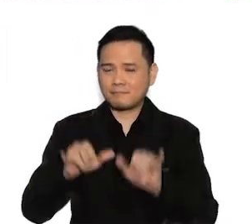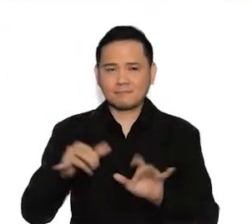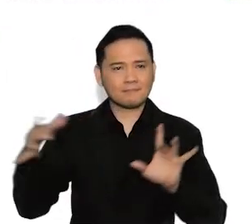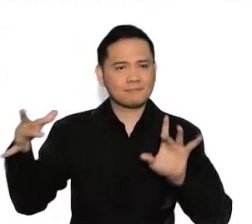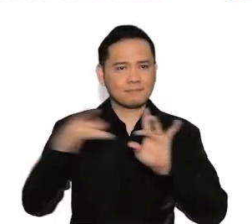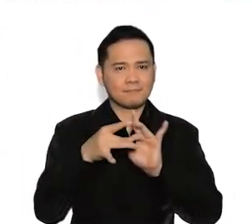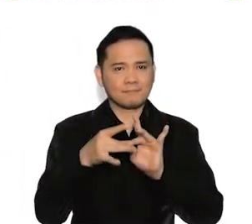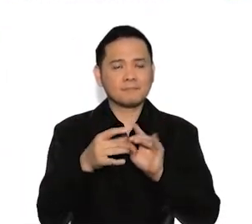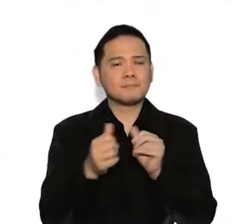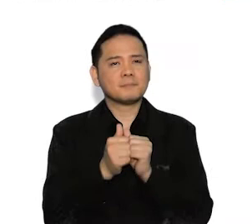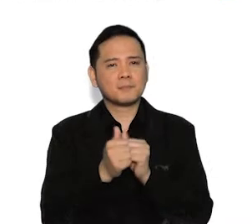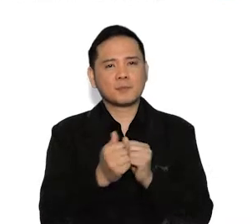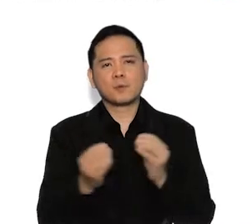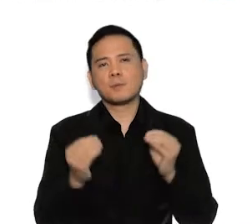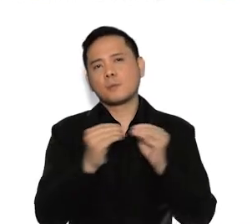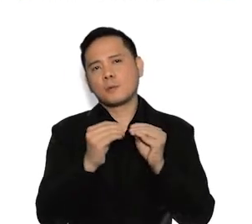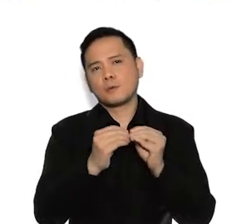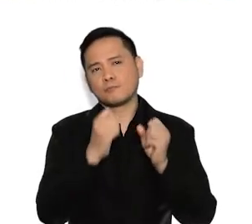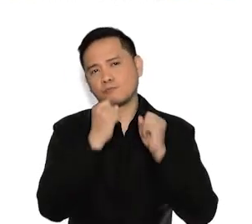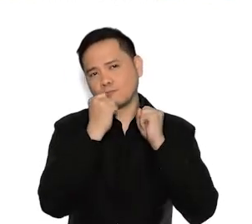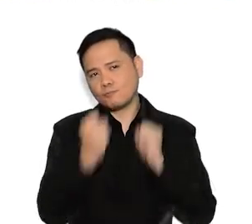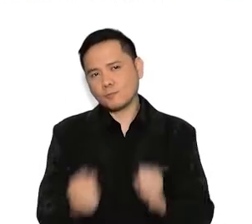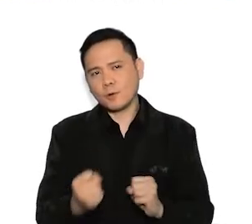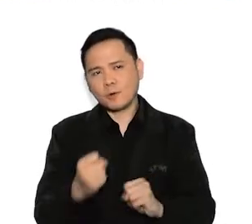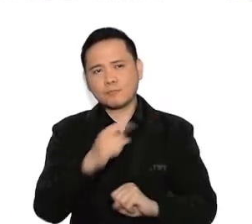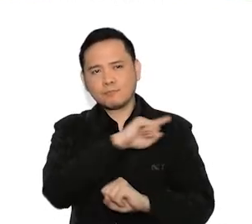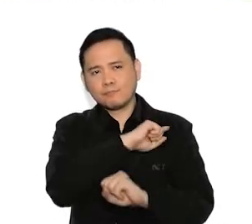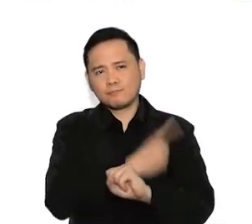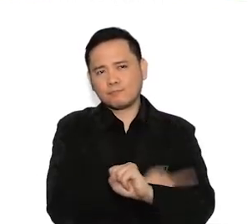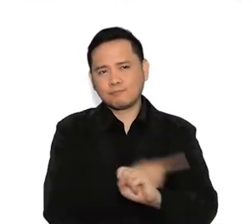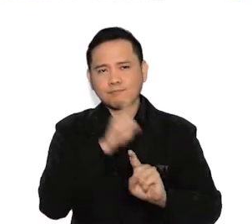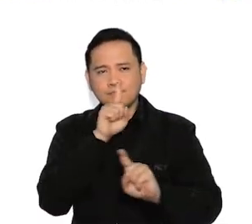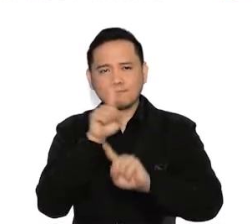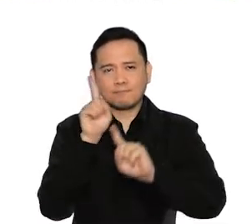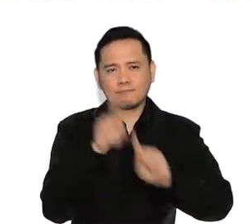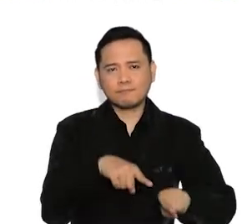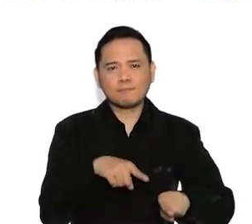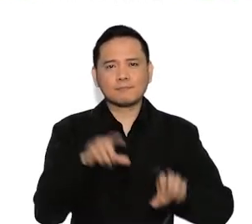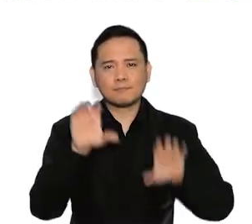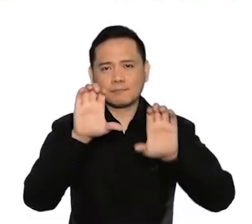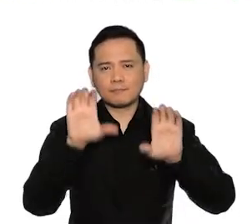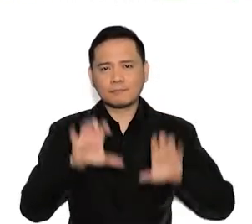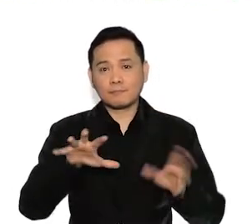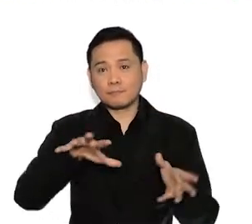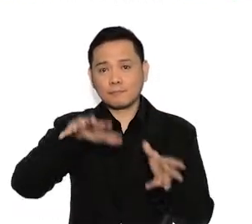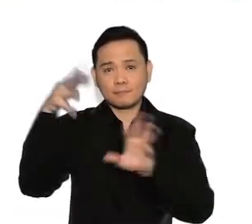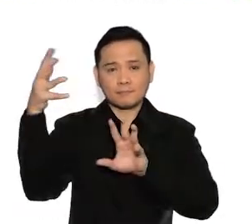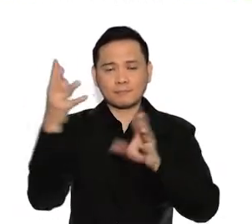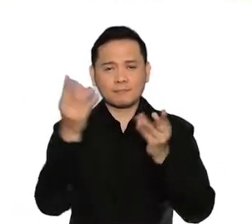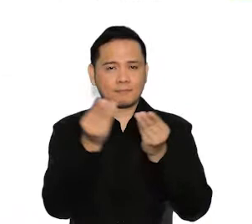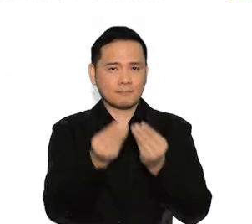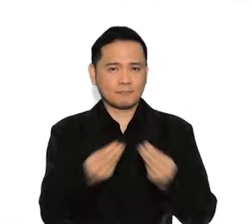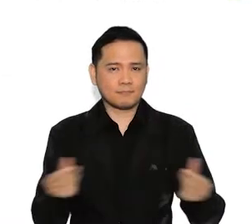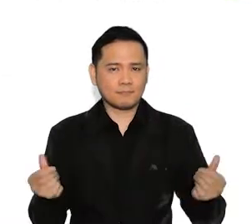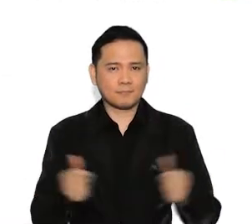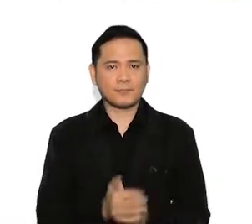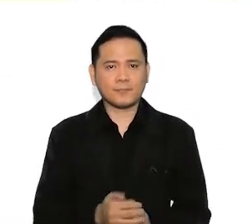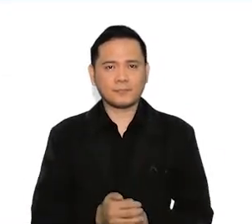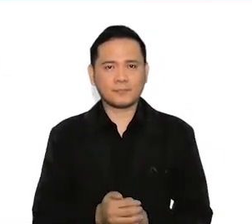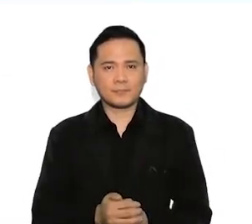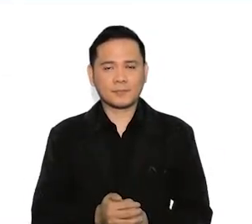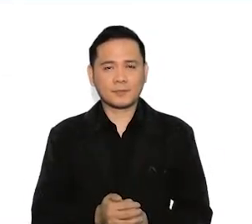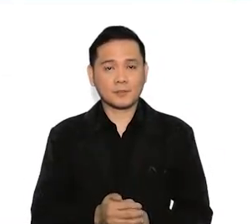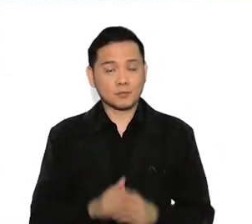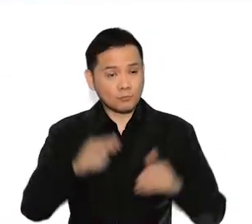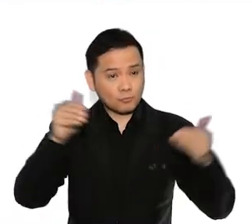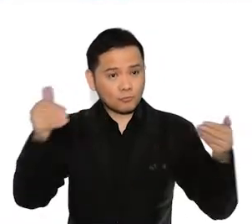finance mechanisms to further strengthen our response to climate impacts. Here's how to stay on track. Introducing